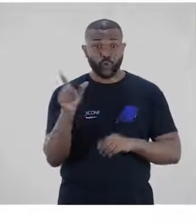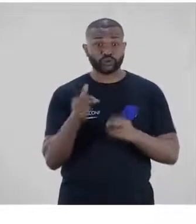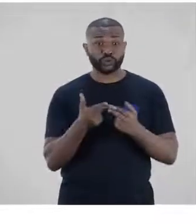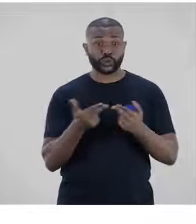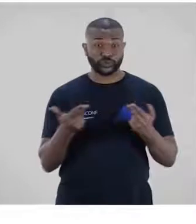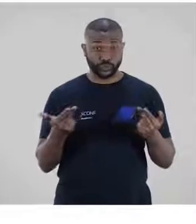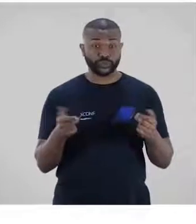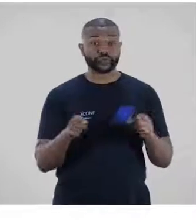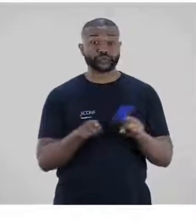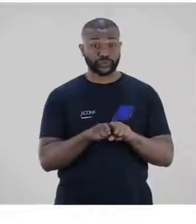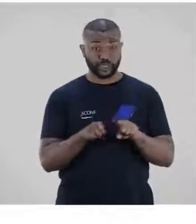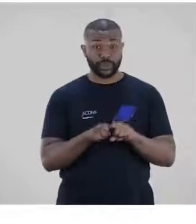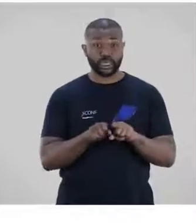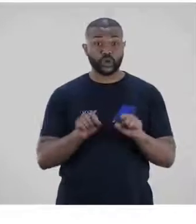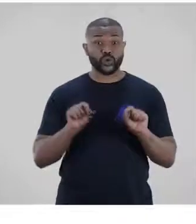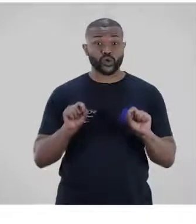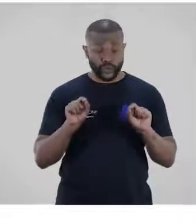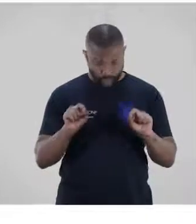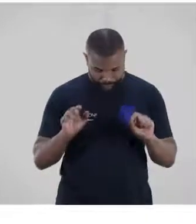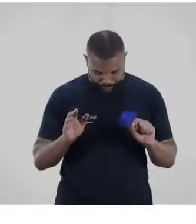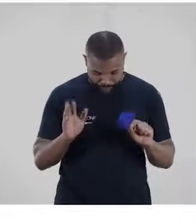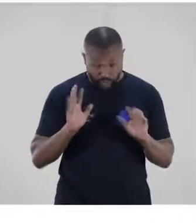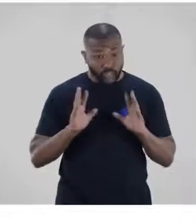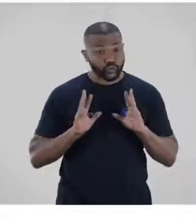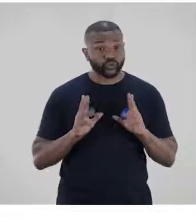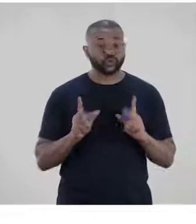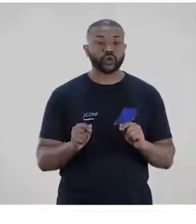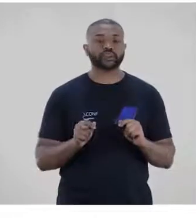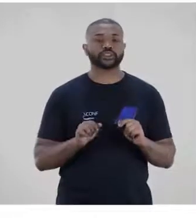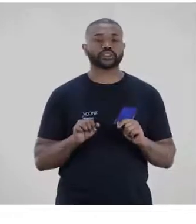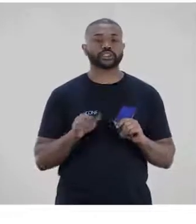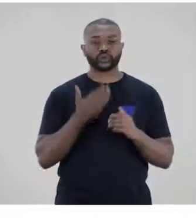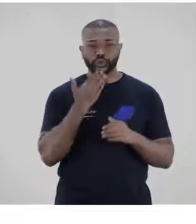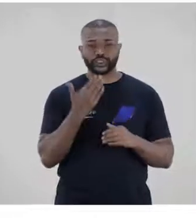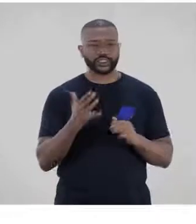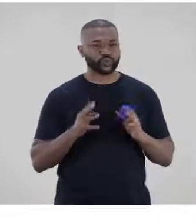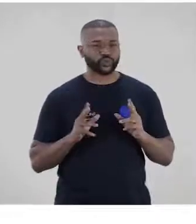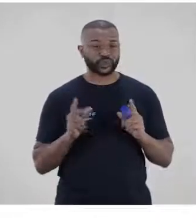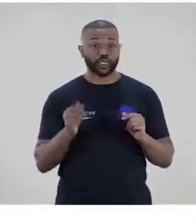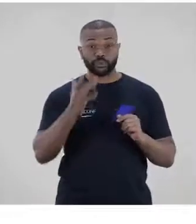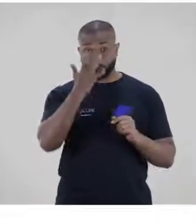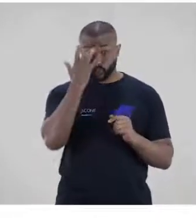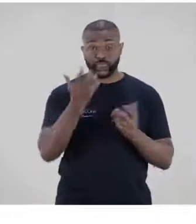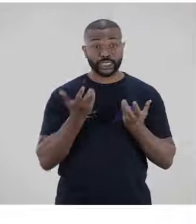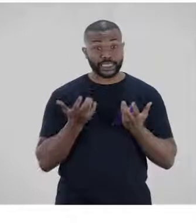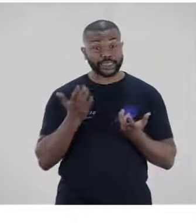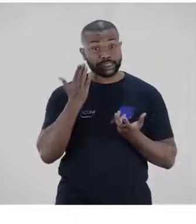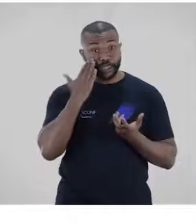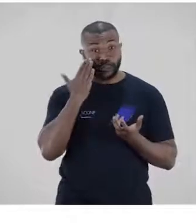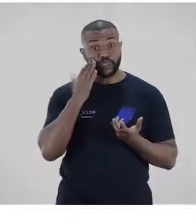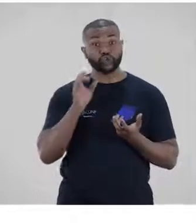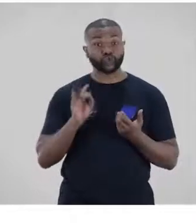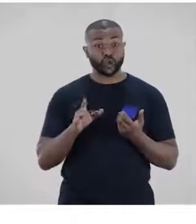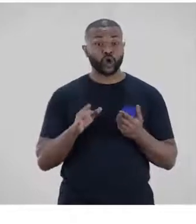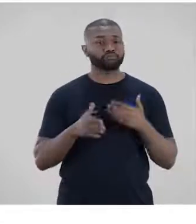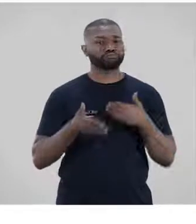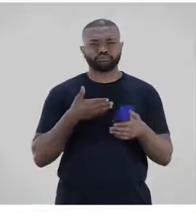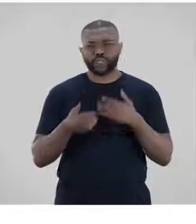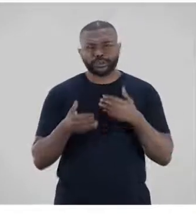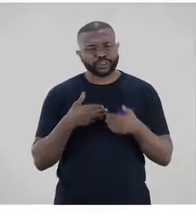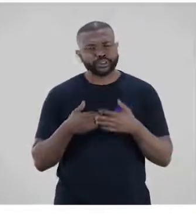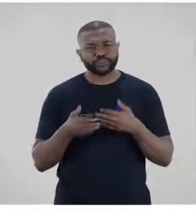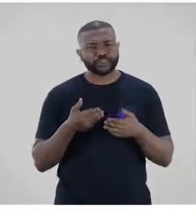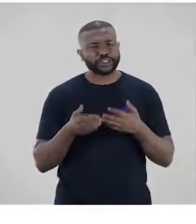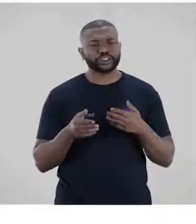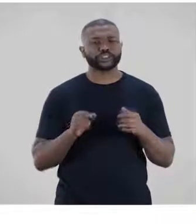of the claims. So people that just want to know about claims, they don't care about it's coming from an online system or coming from, a call